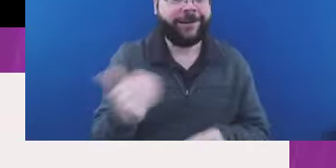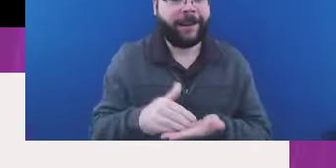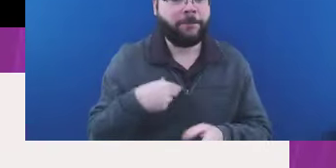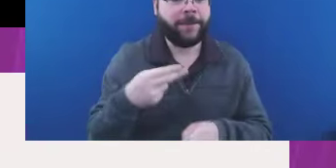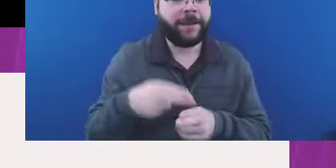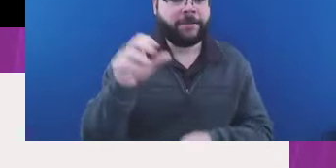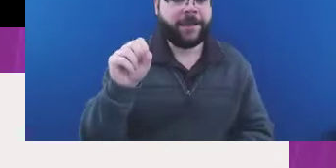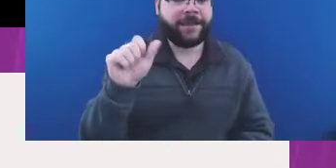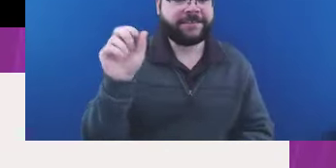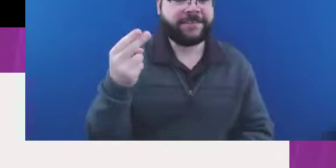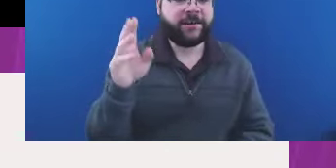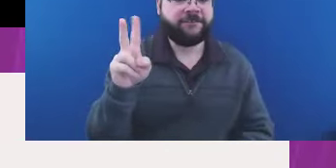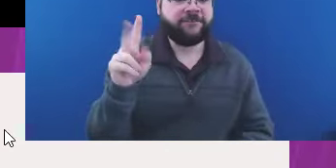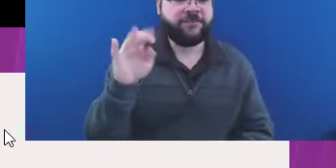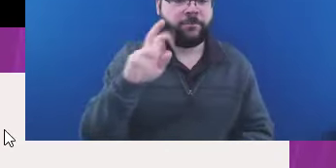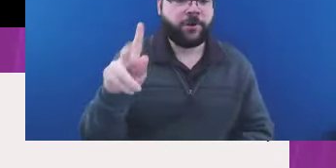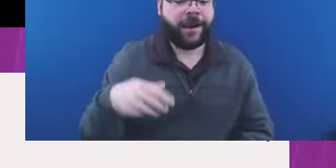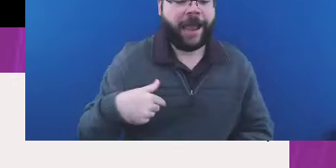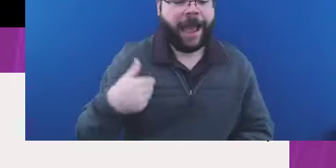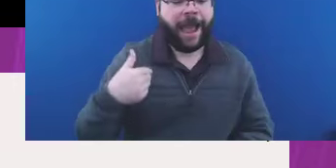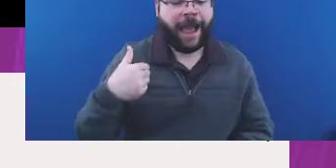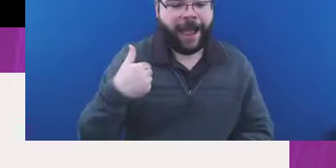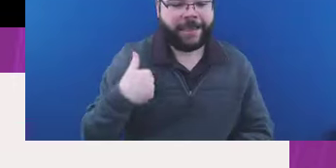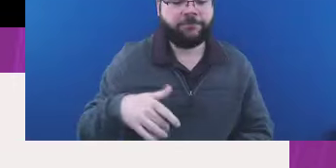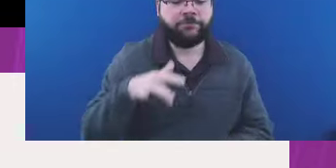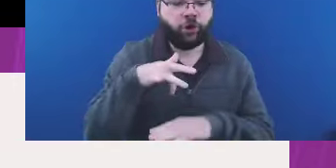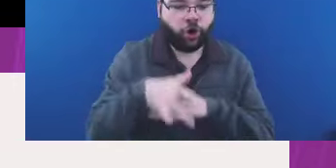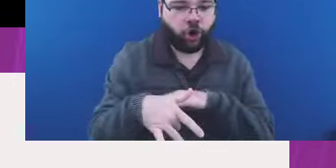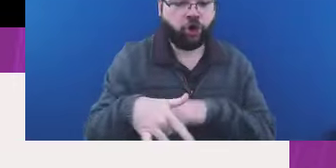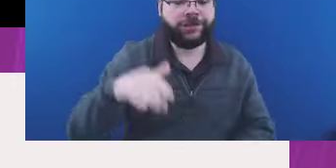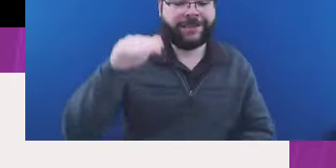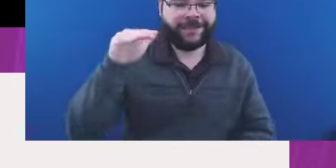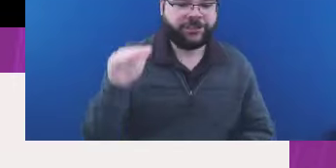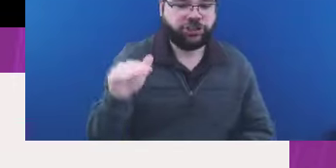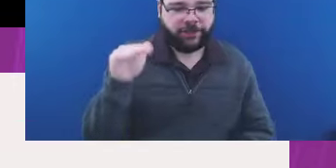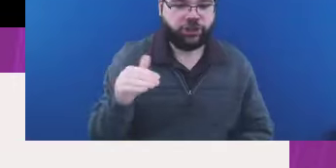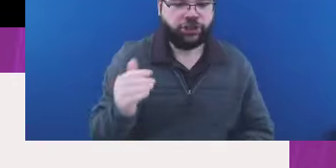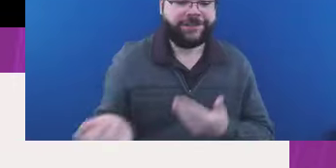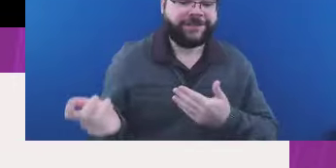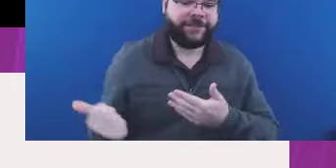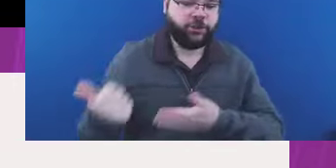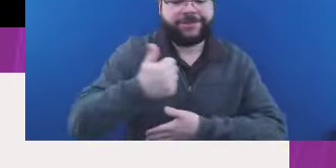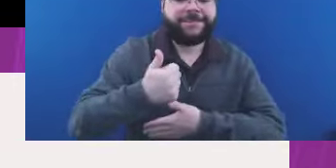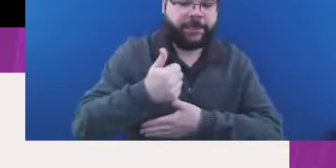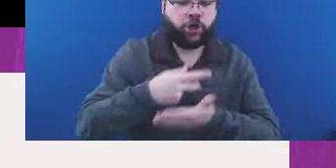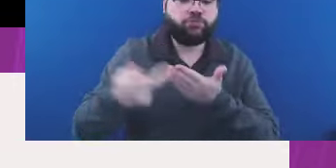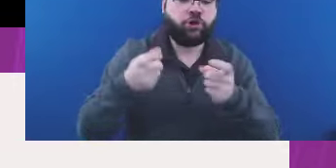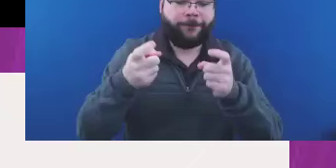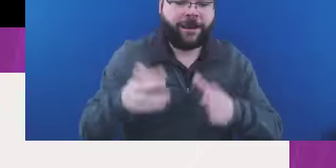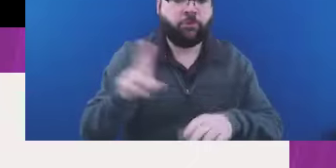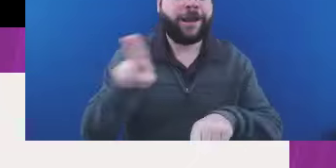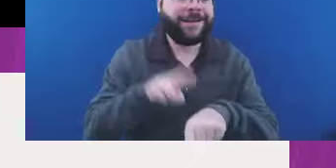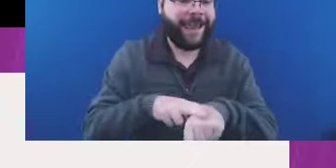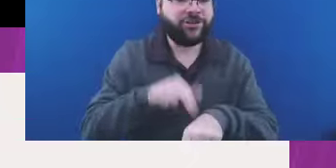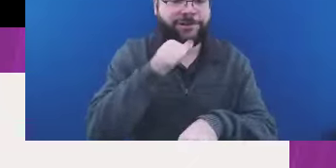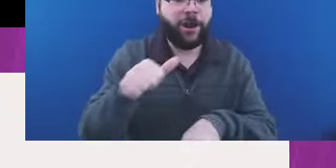Sarah Vrabik, and I'm the Early Childhood Senior Program Manager at SchoolHouse Connection. We are a national nonprofit working